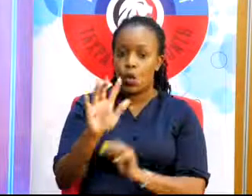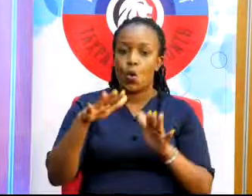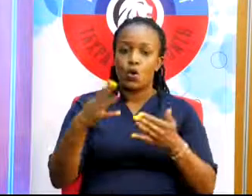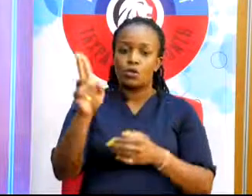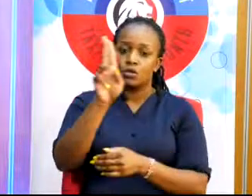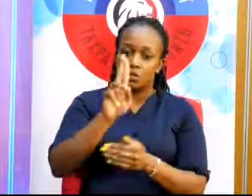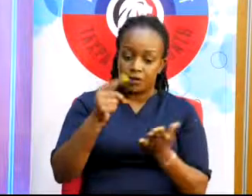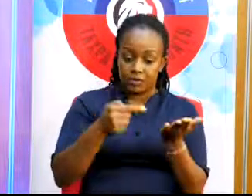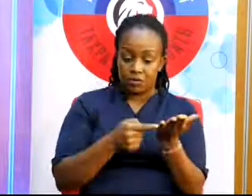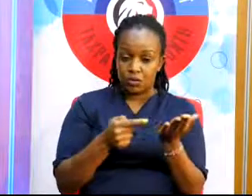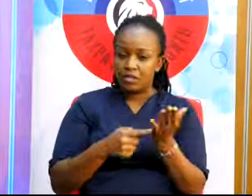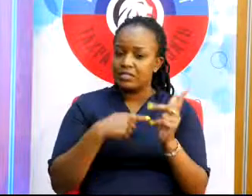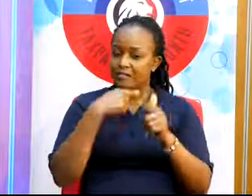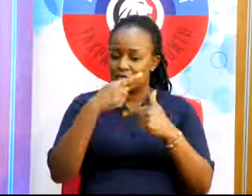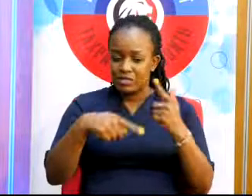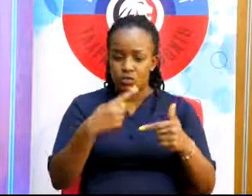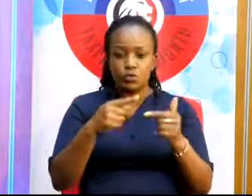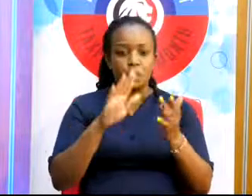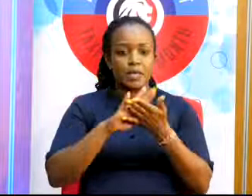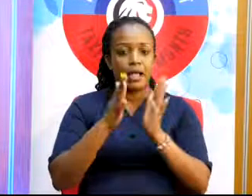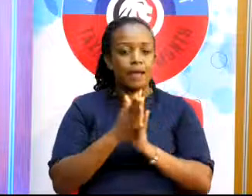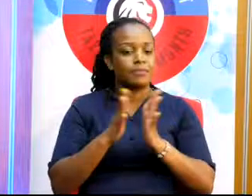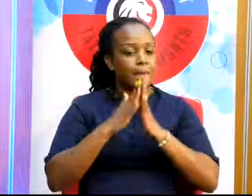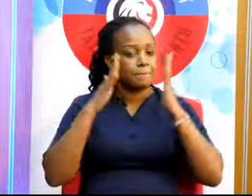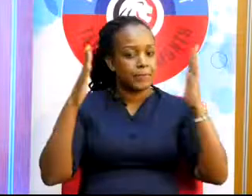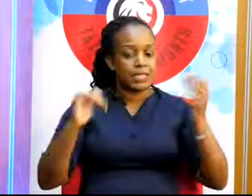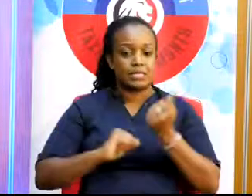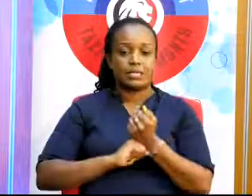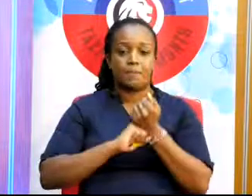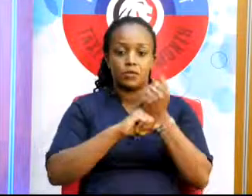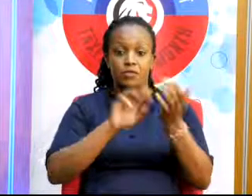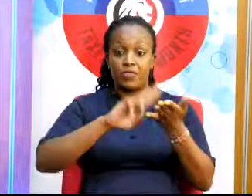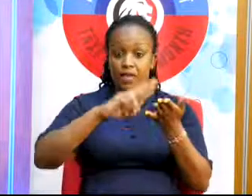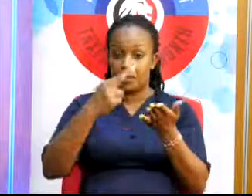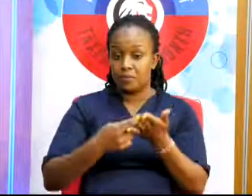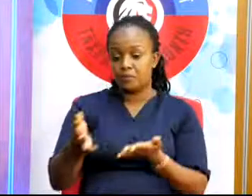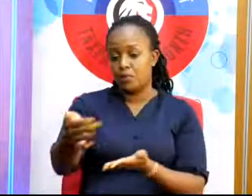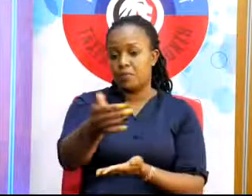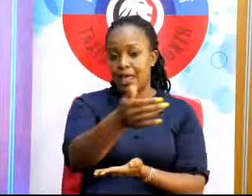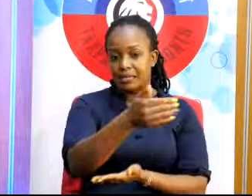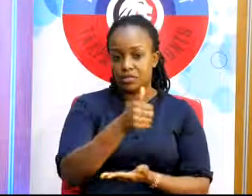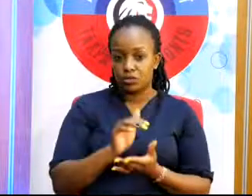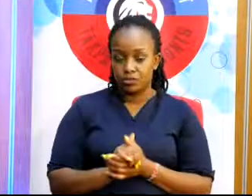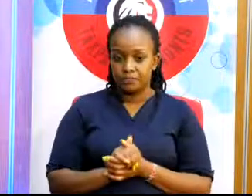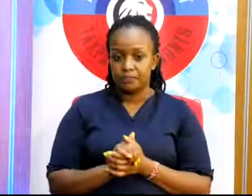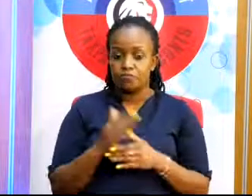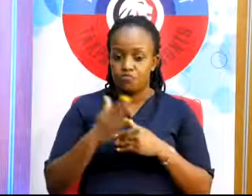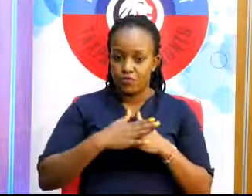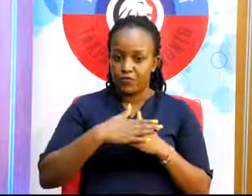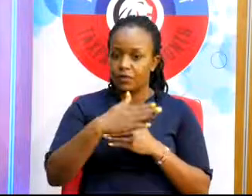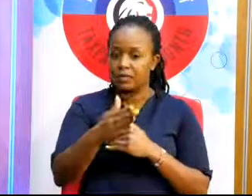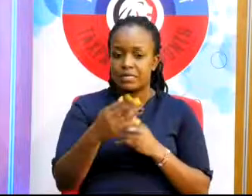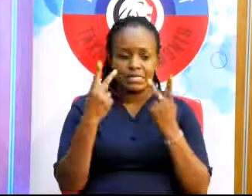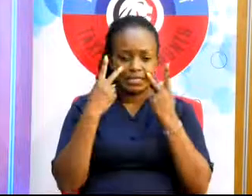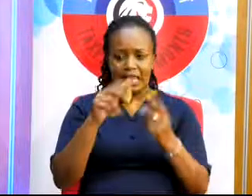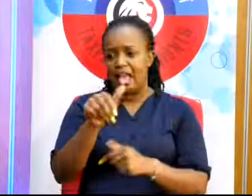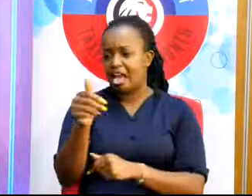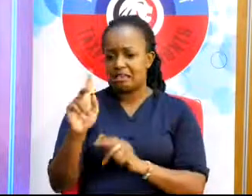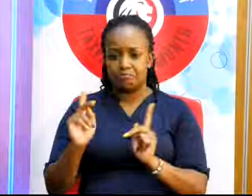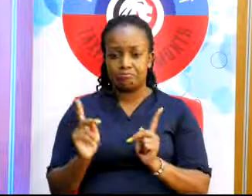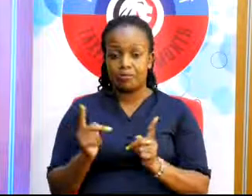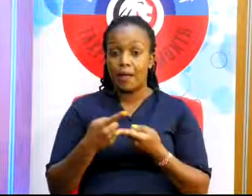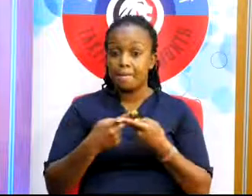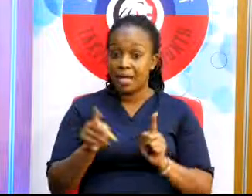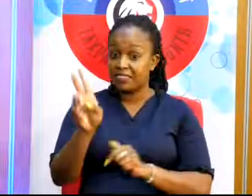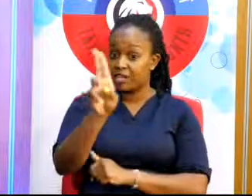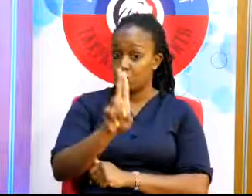technology, remains the biggest support for revenue mobilization moving forward. I don't see any other. It is the use of technology